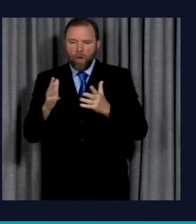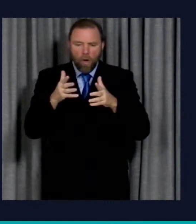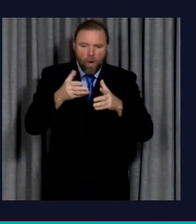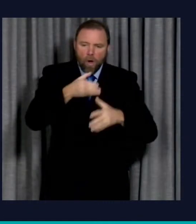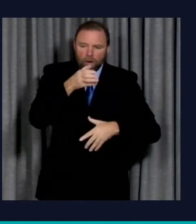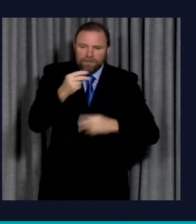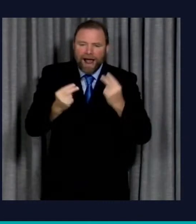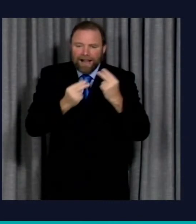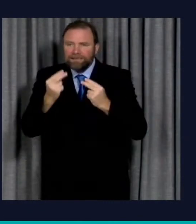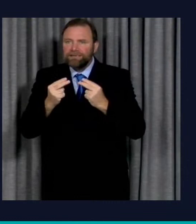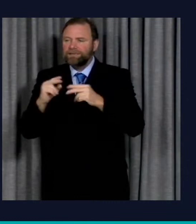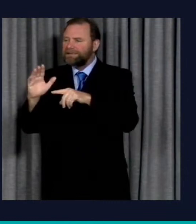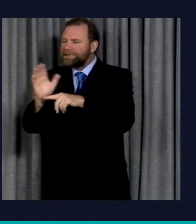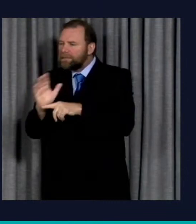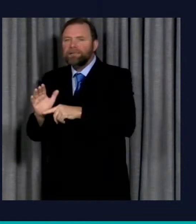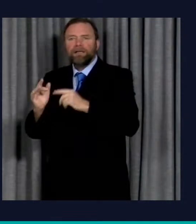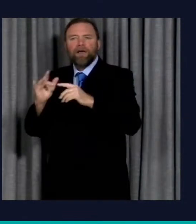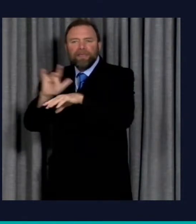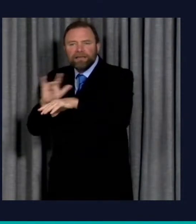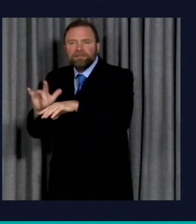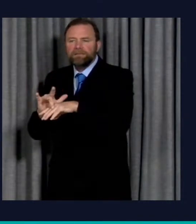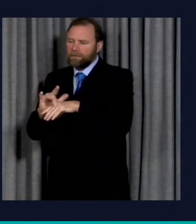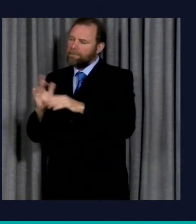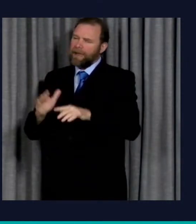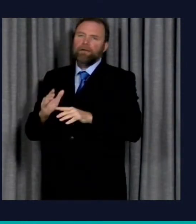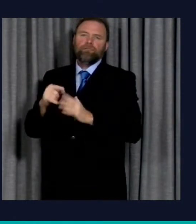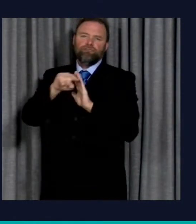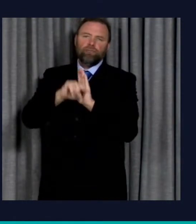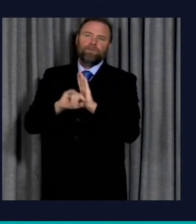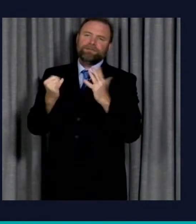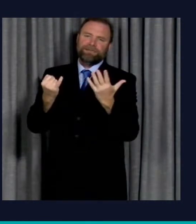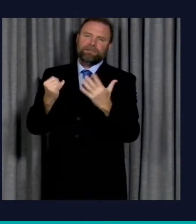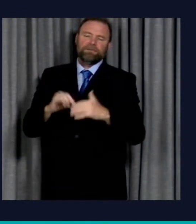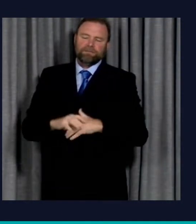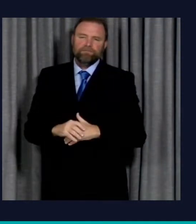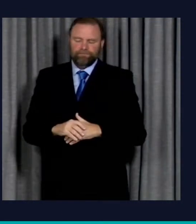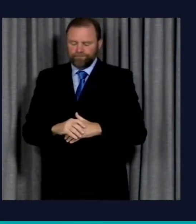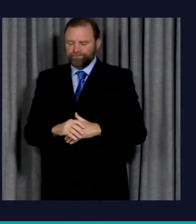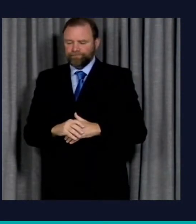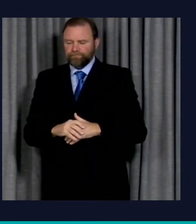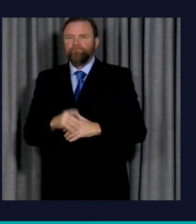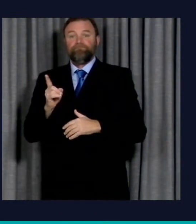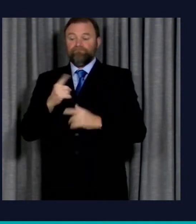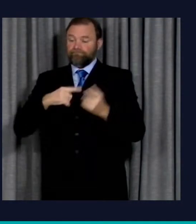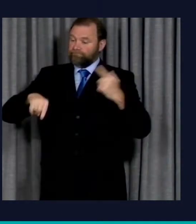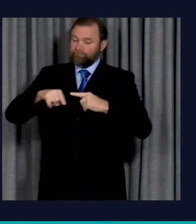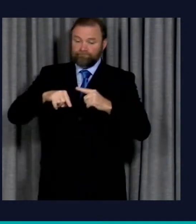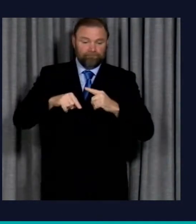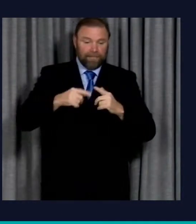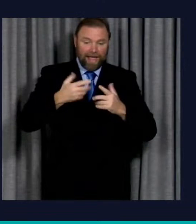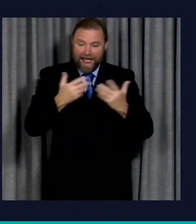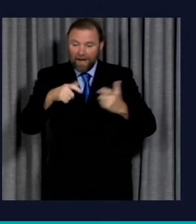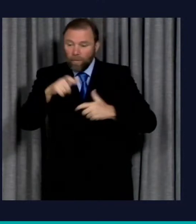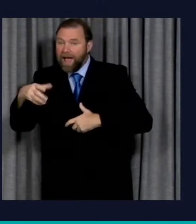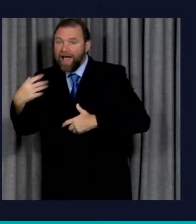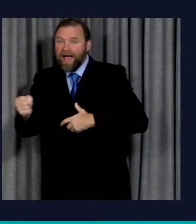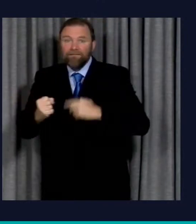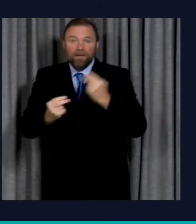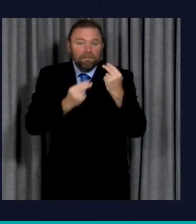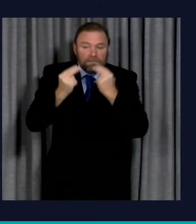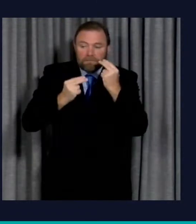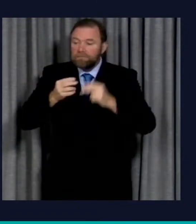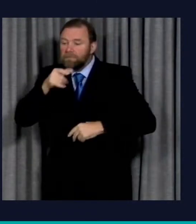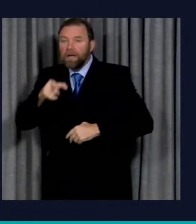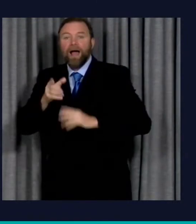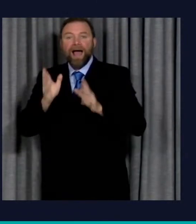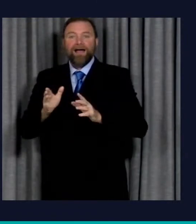theatres. All licensed premises will need to take additional measures to protect customers and staff, including table